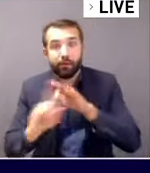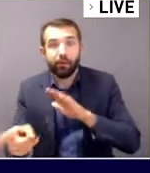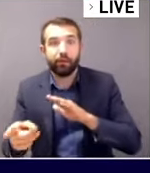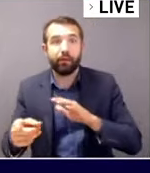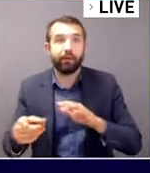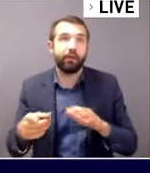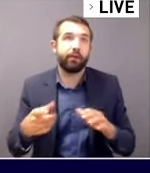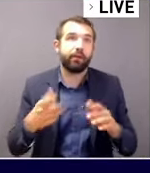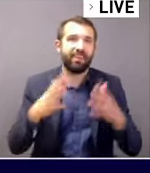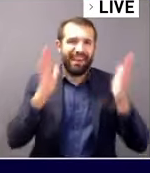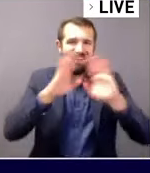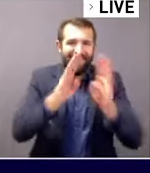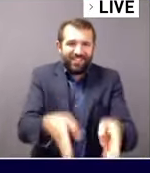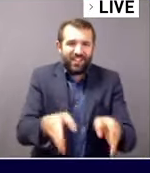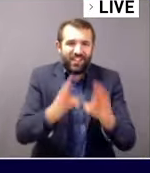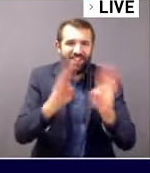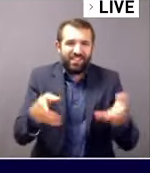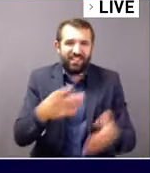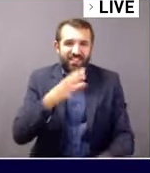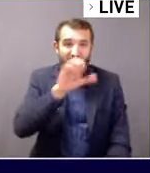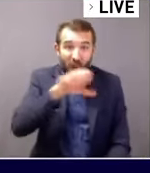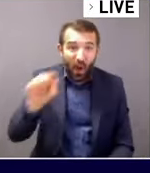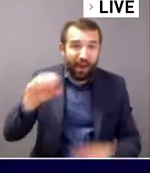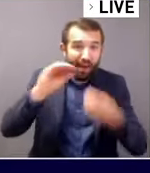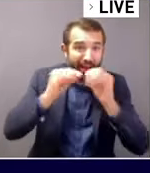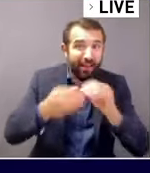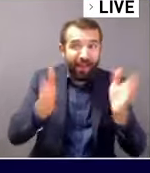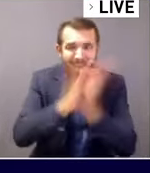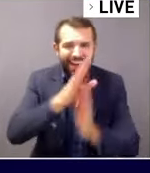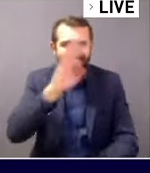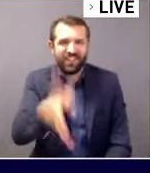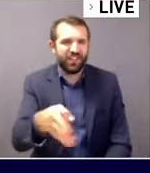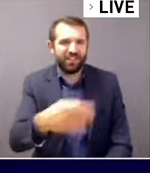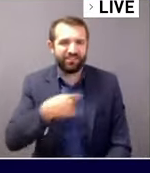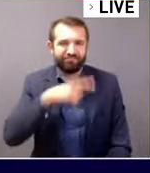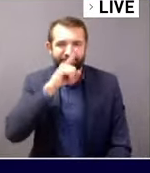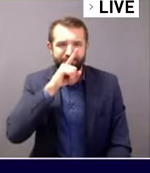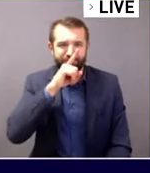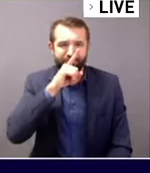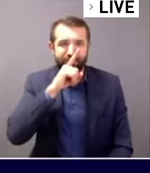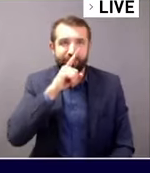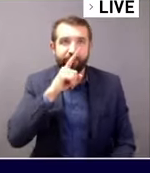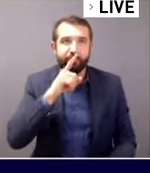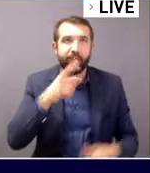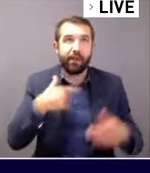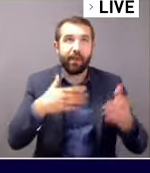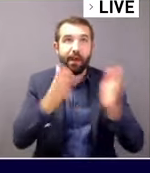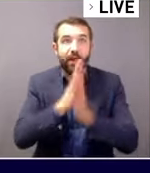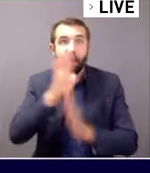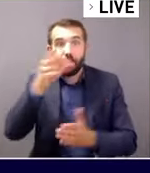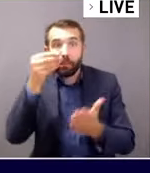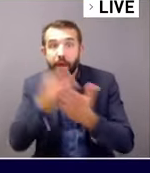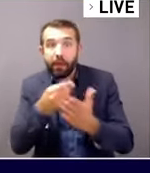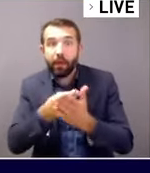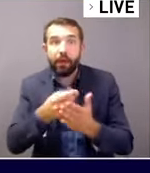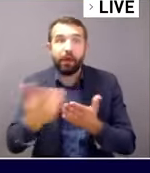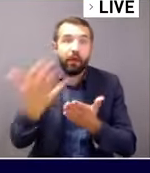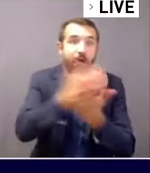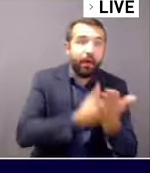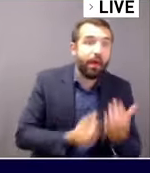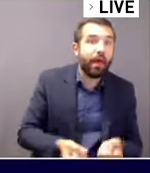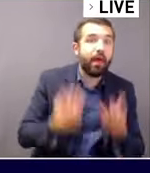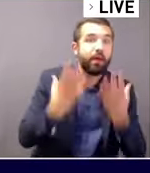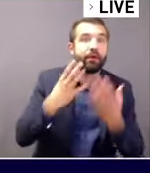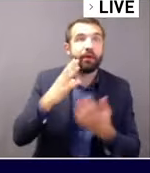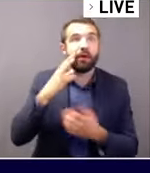number. And a contact tracer is never gonna ask for any financial information like your bank or your